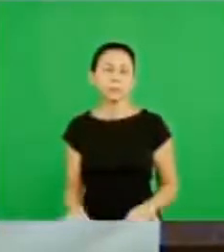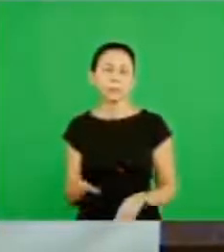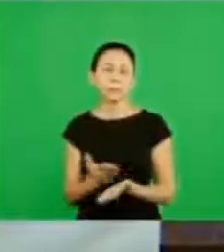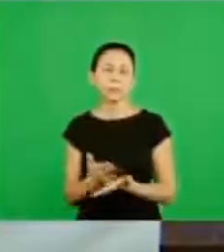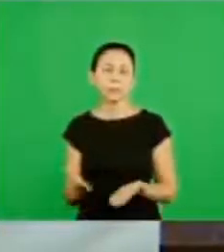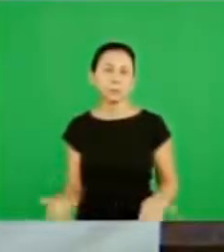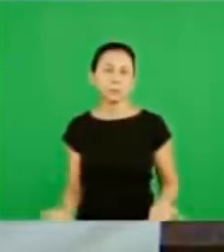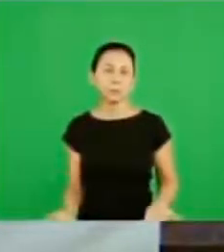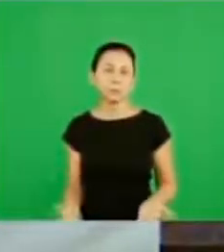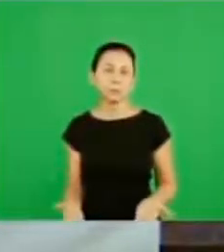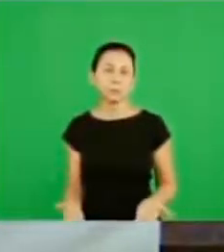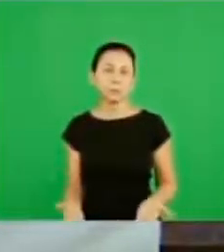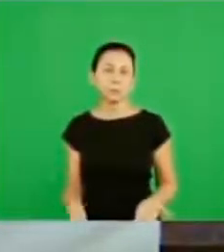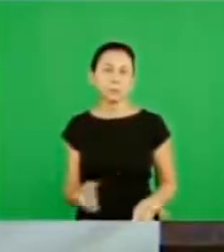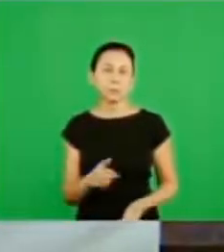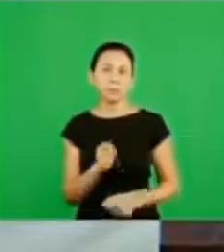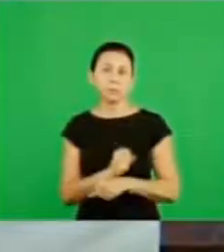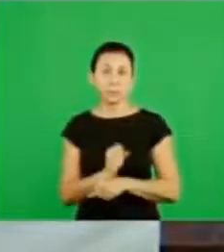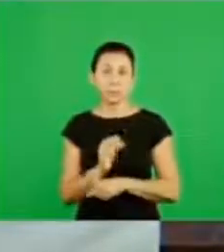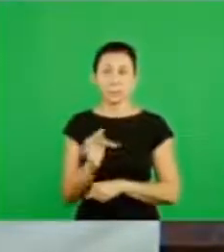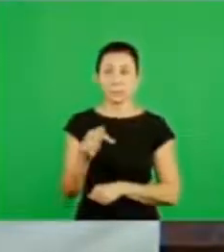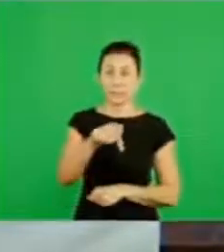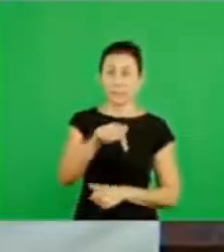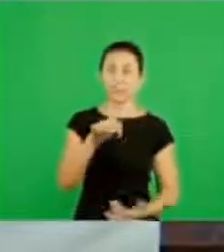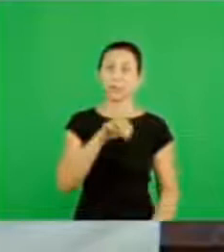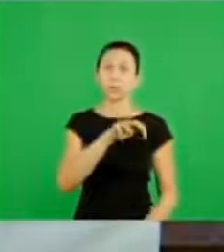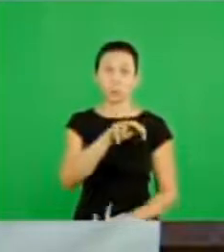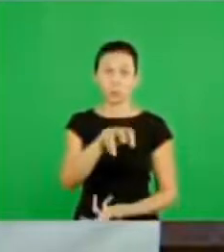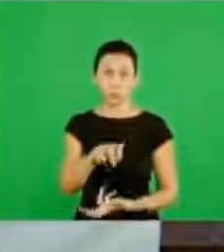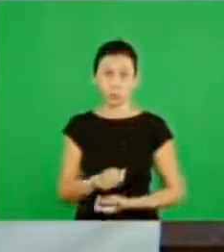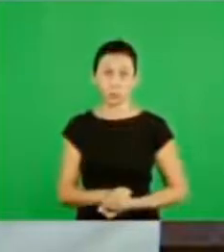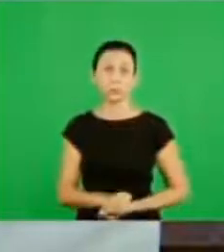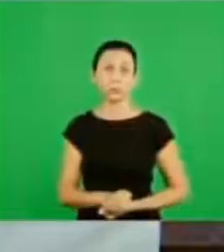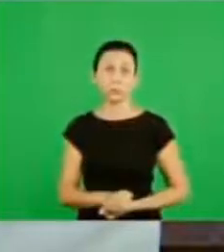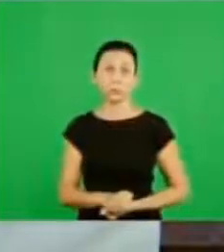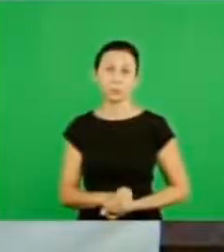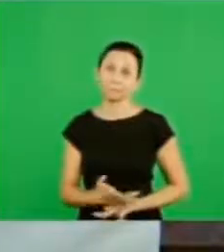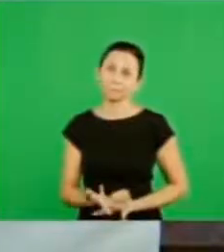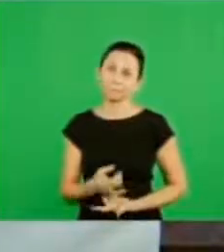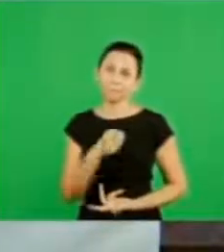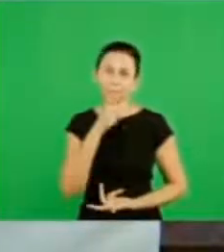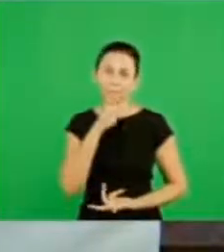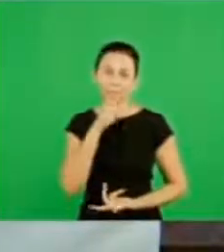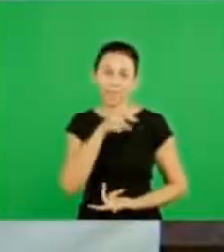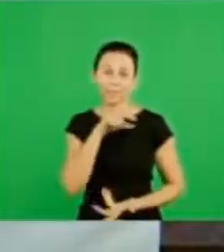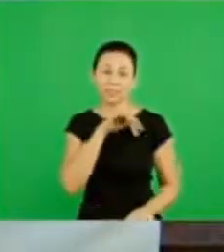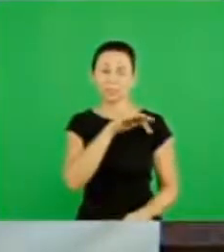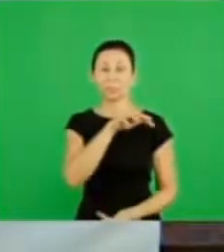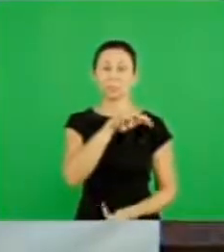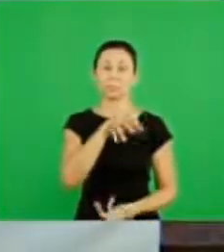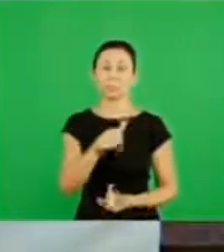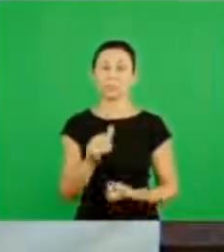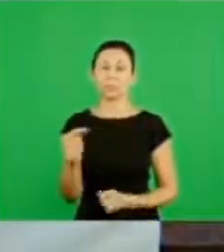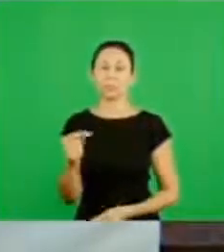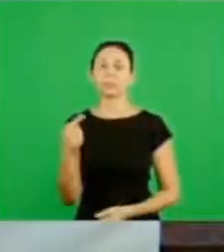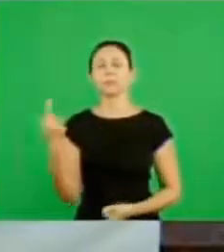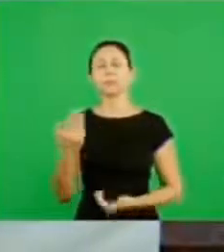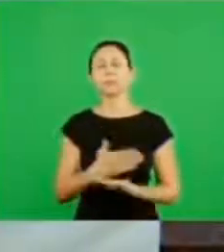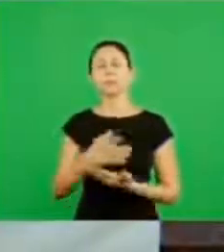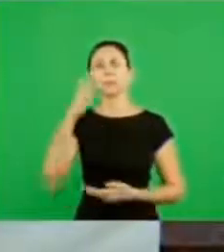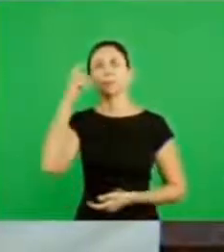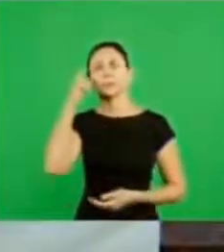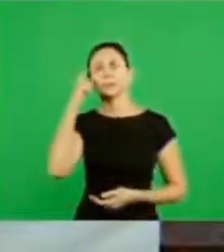this. The world has become older, and it's we have to preserve it. But if your hope is in this world,